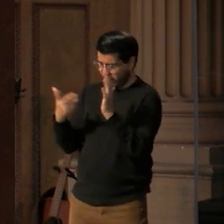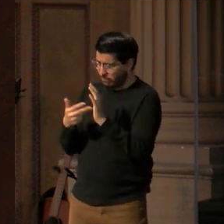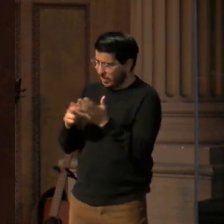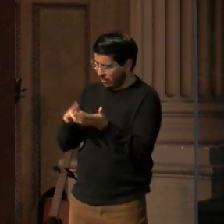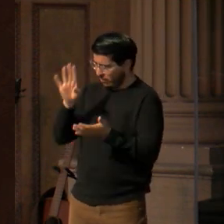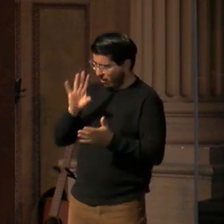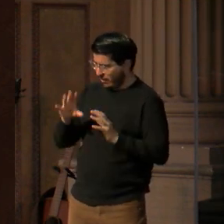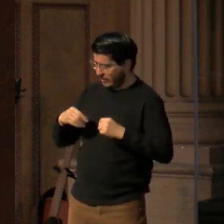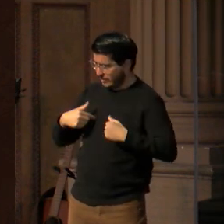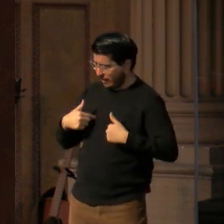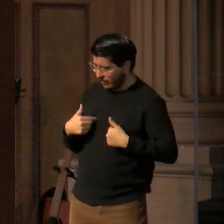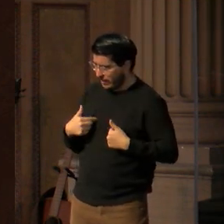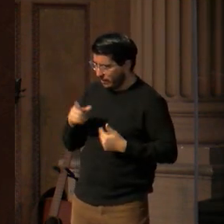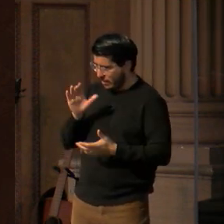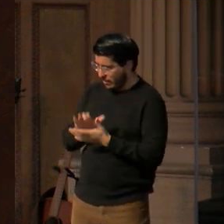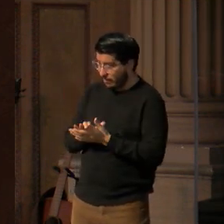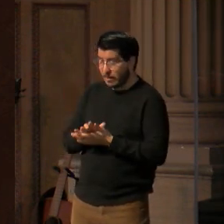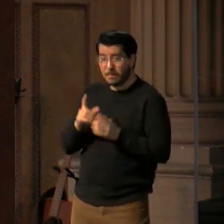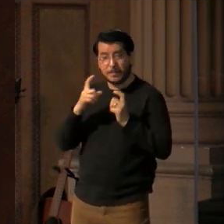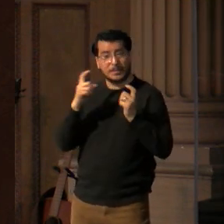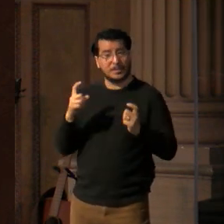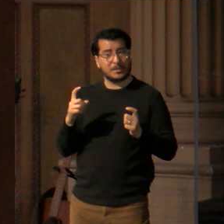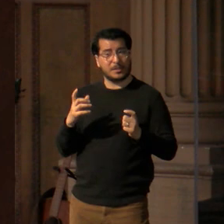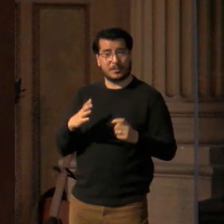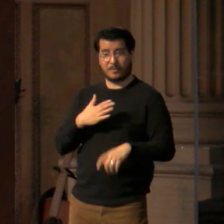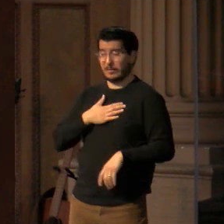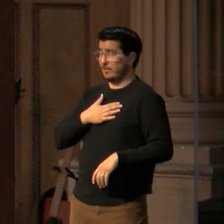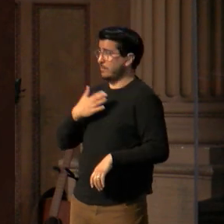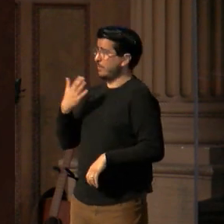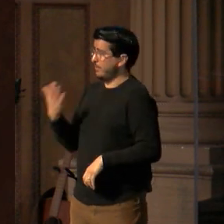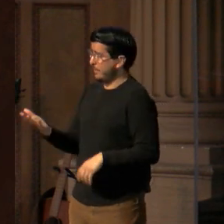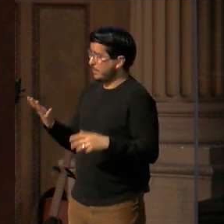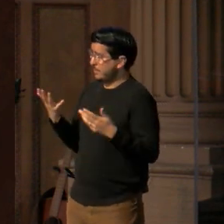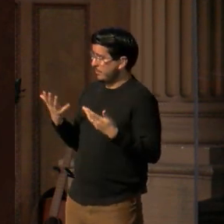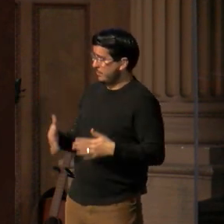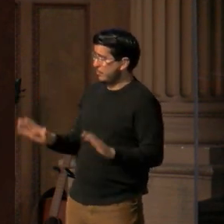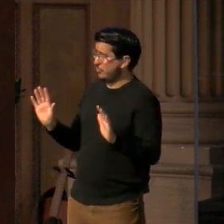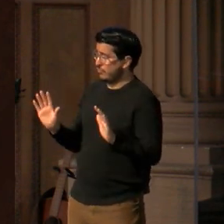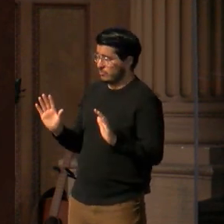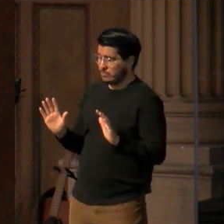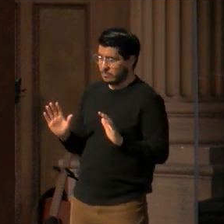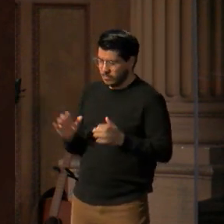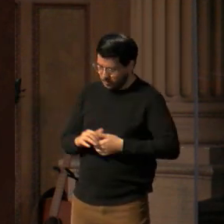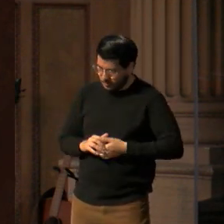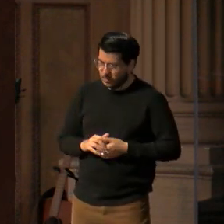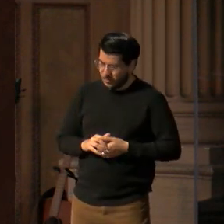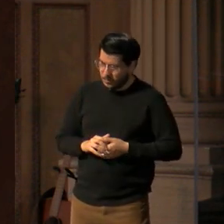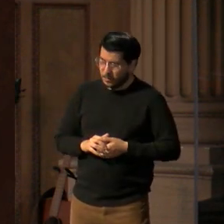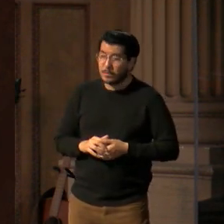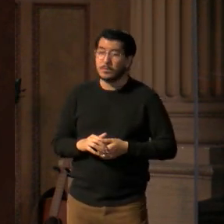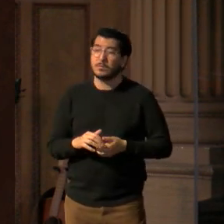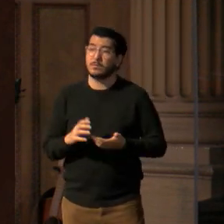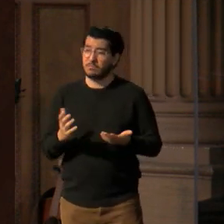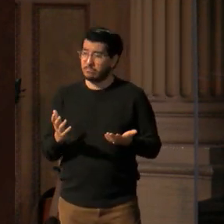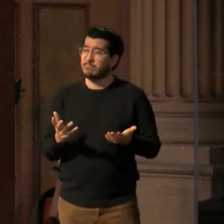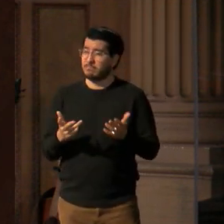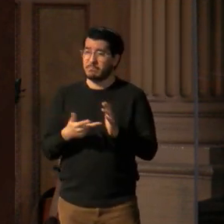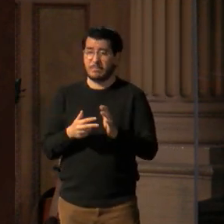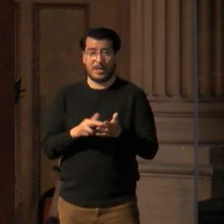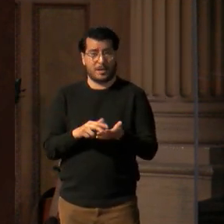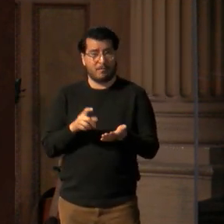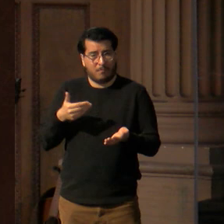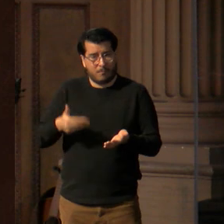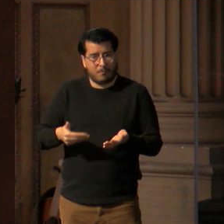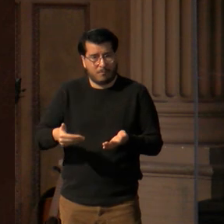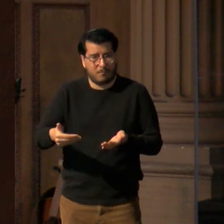Have I confessed my sin? Am I doing this discerningly? On a regular basis as Christians, we are supposed to practice that